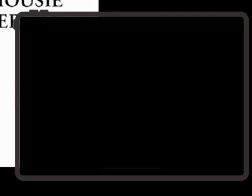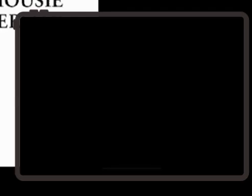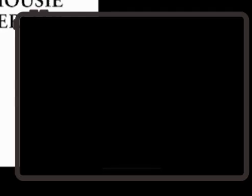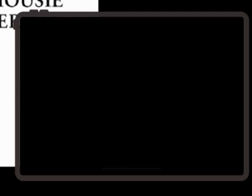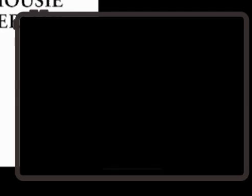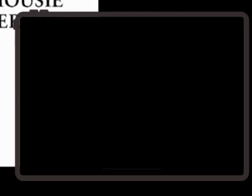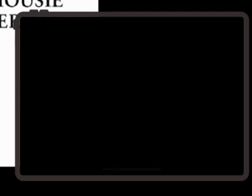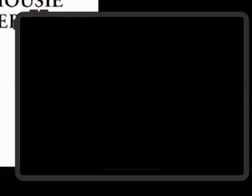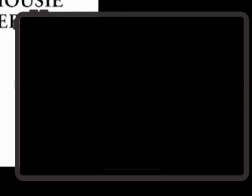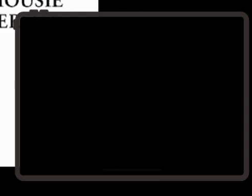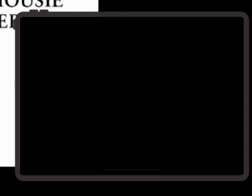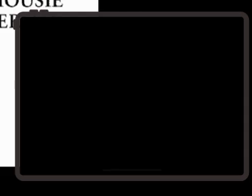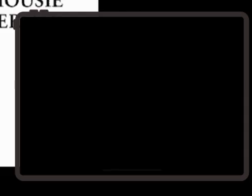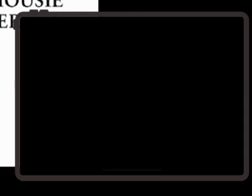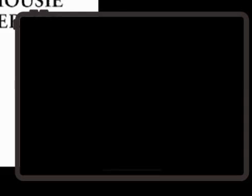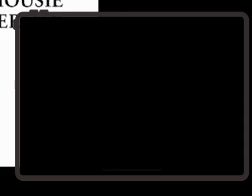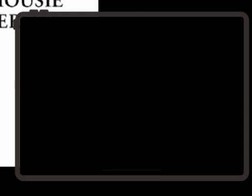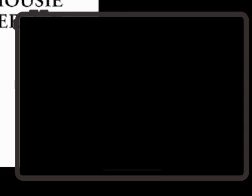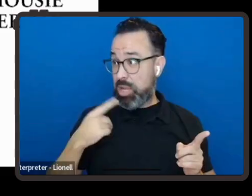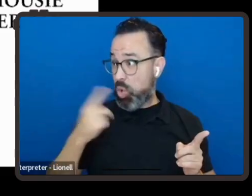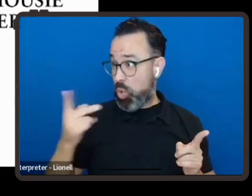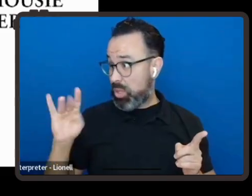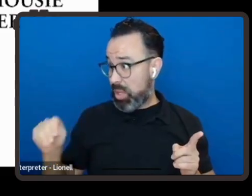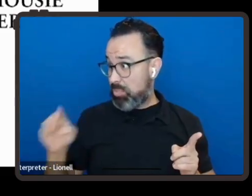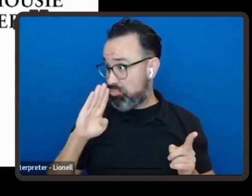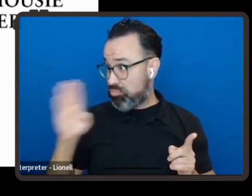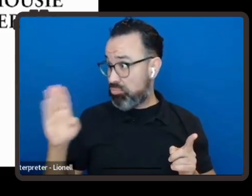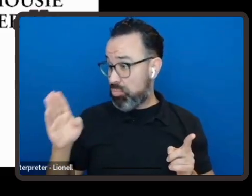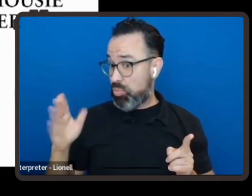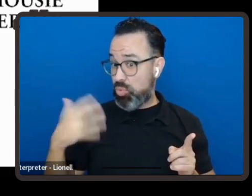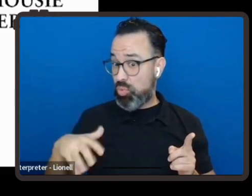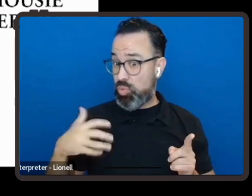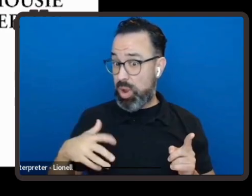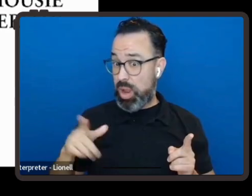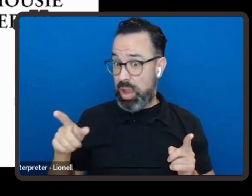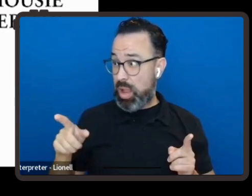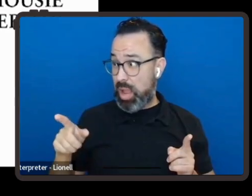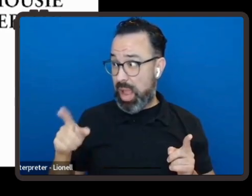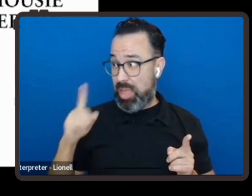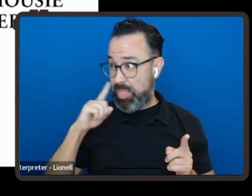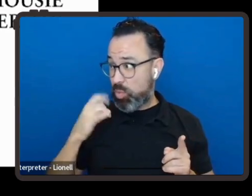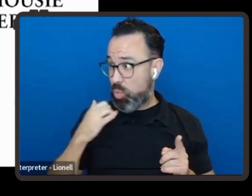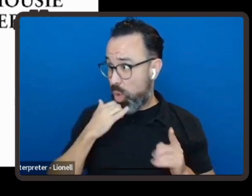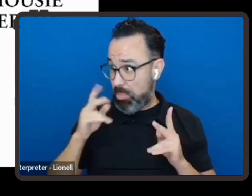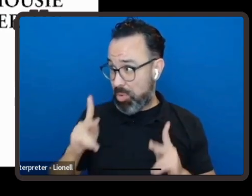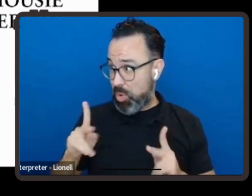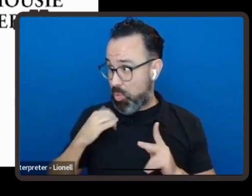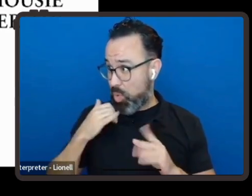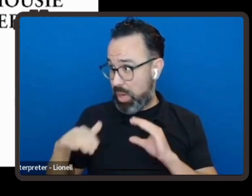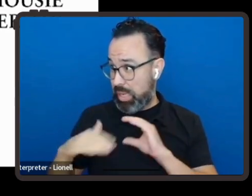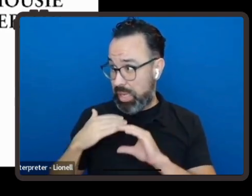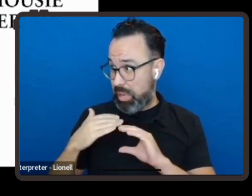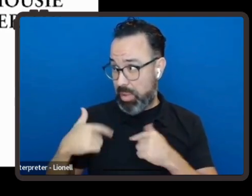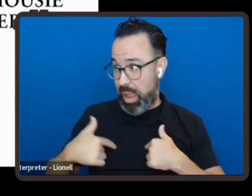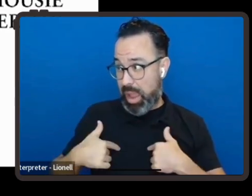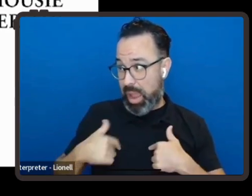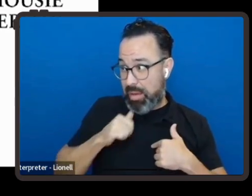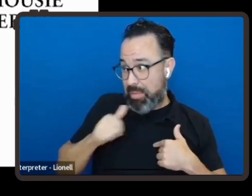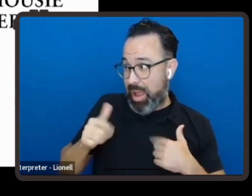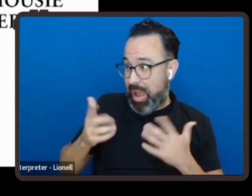to her directly and wrote that she had certainly used the wrong email address after I'm not a medical